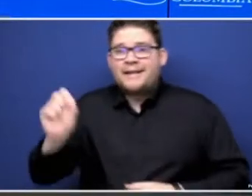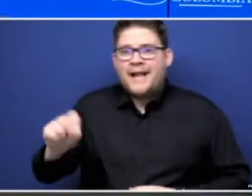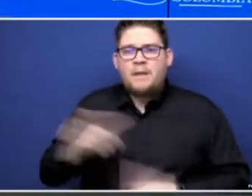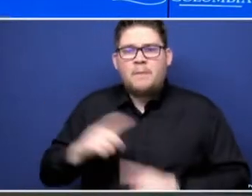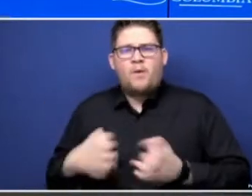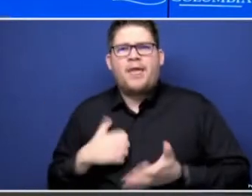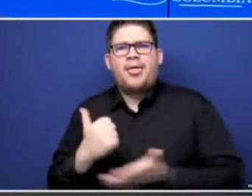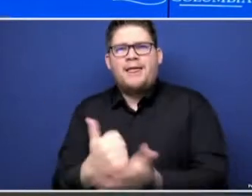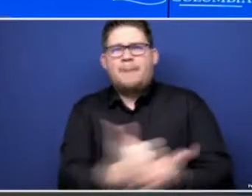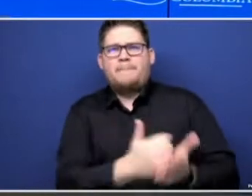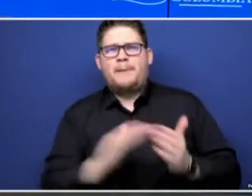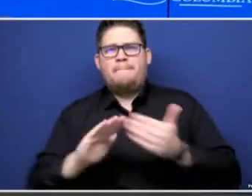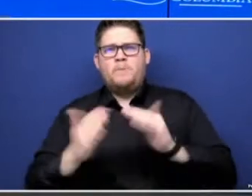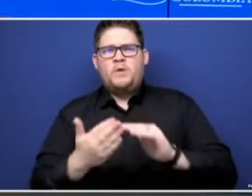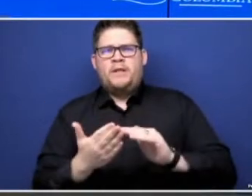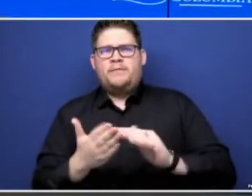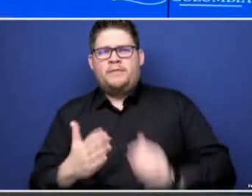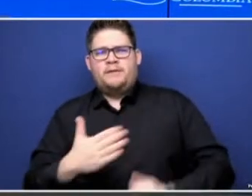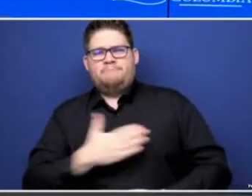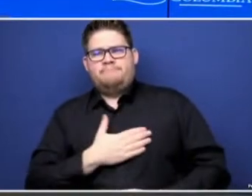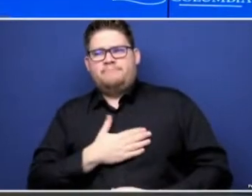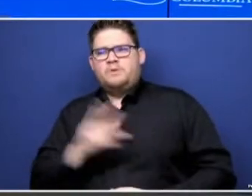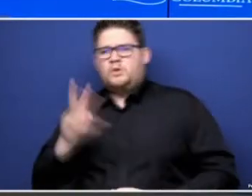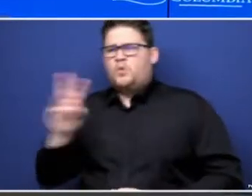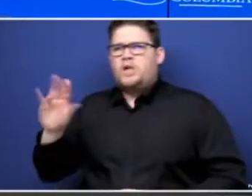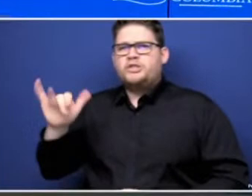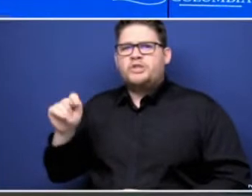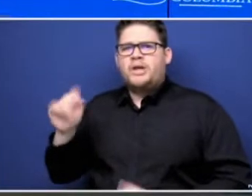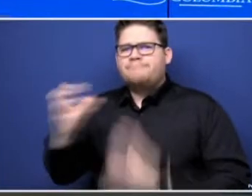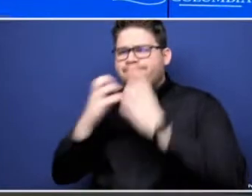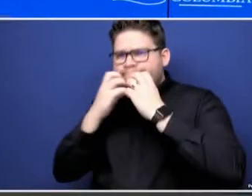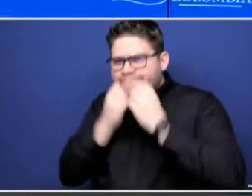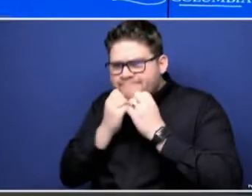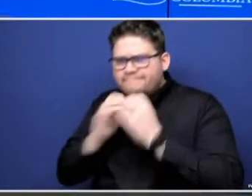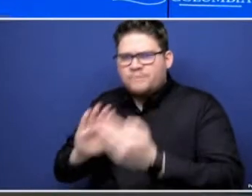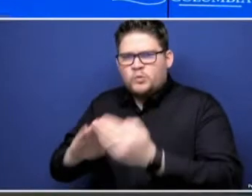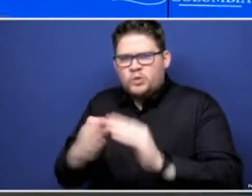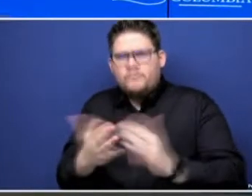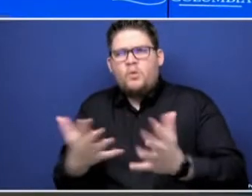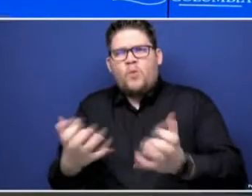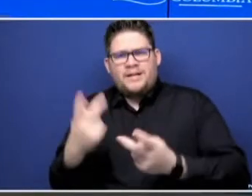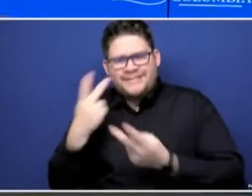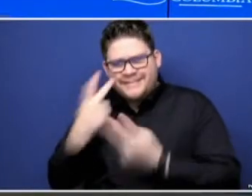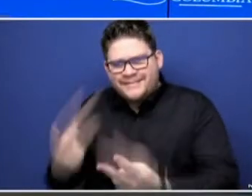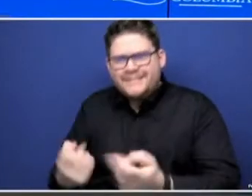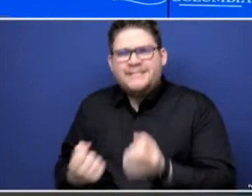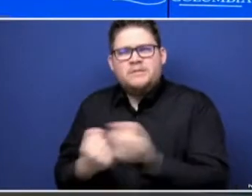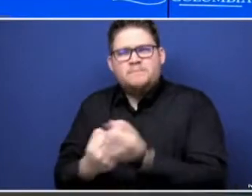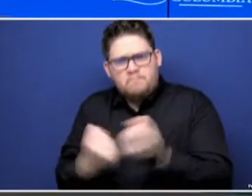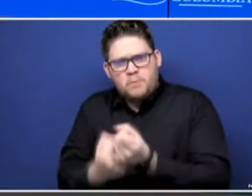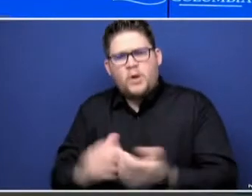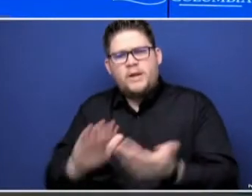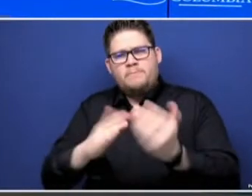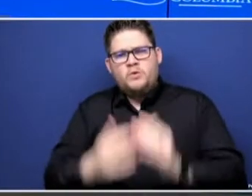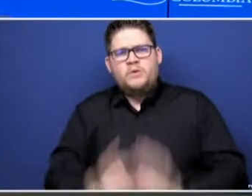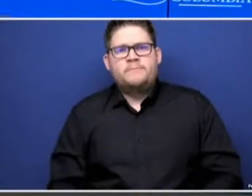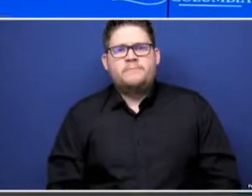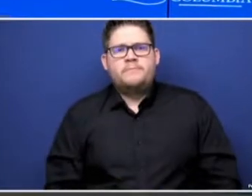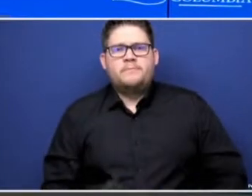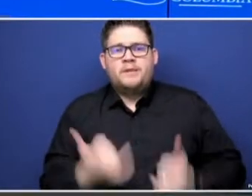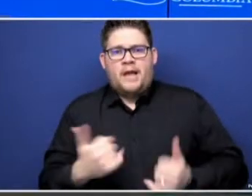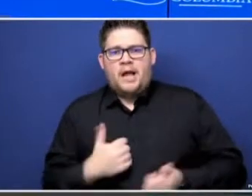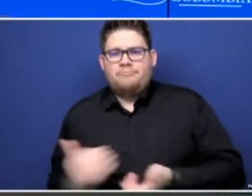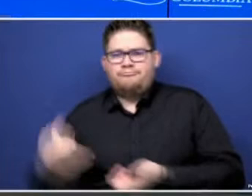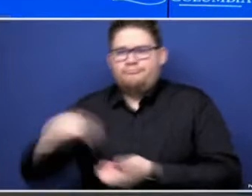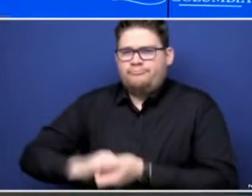for Ceres Terminals Canada. She is part and parcel of our cruise ship industry in